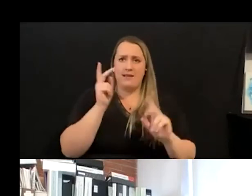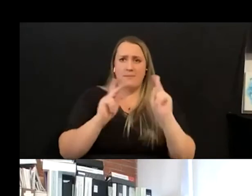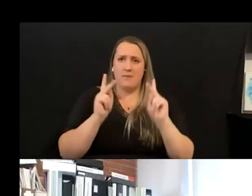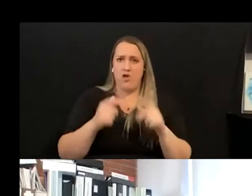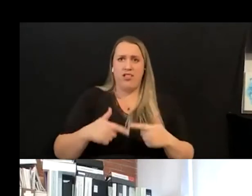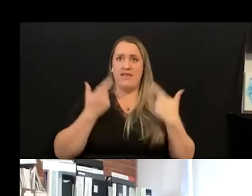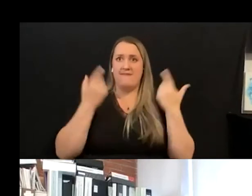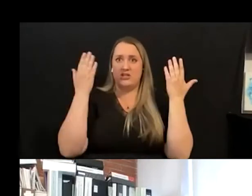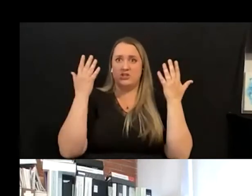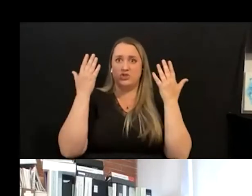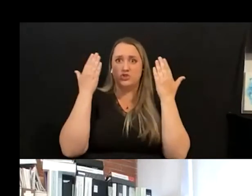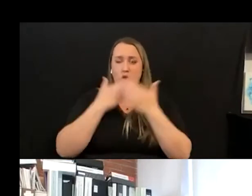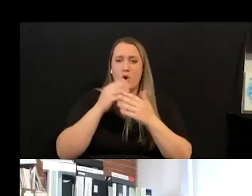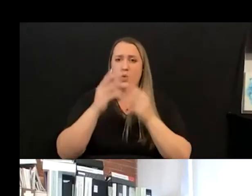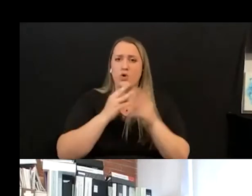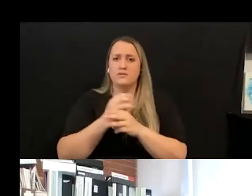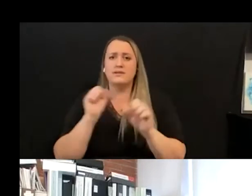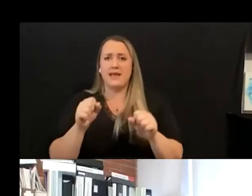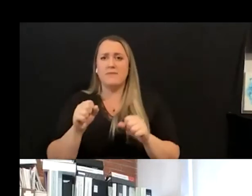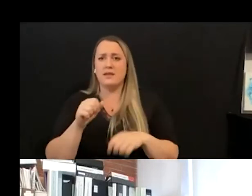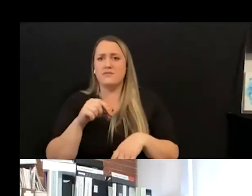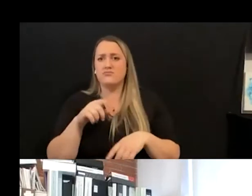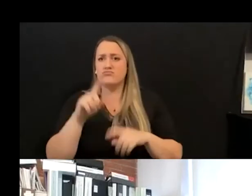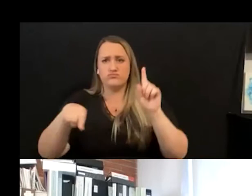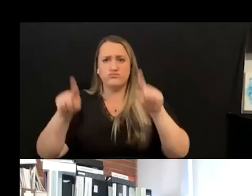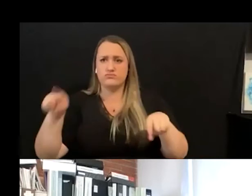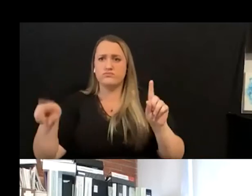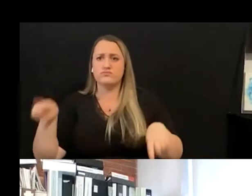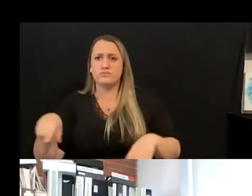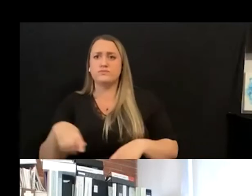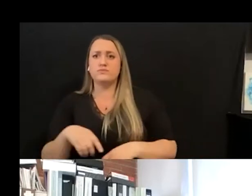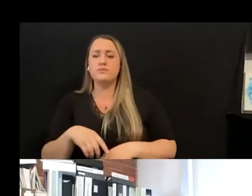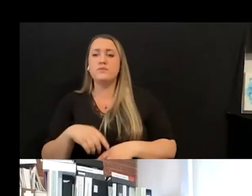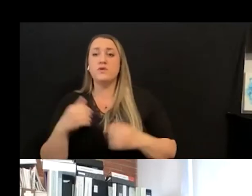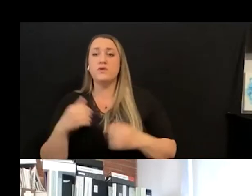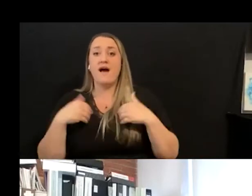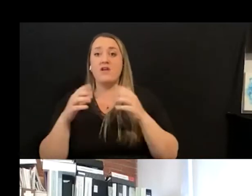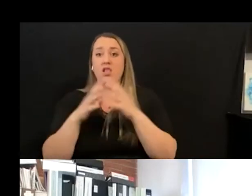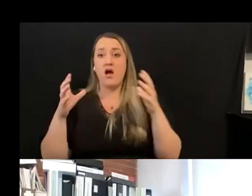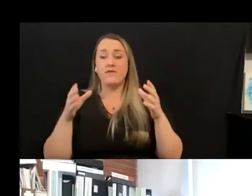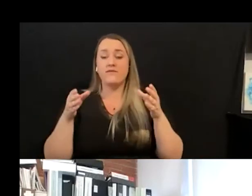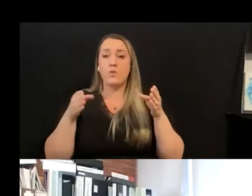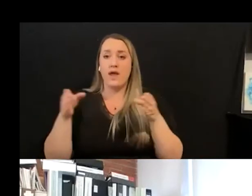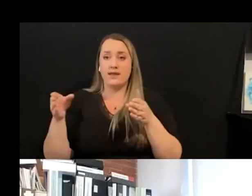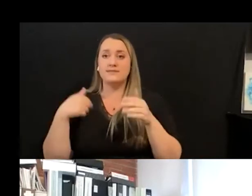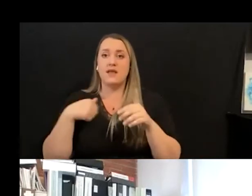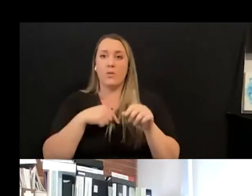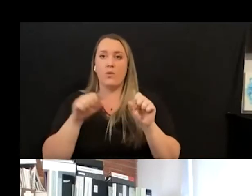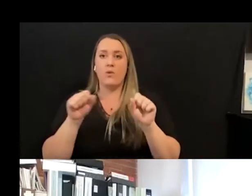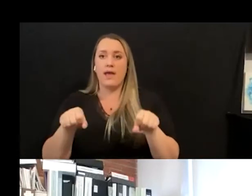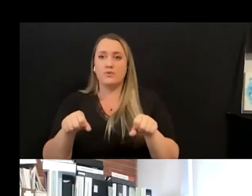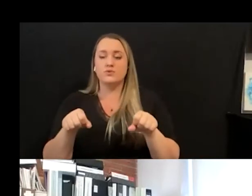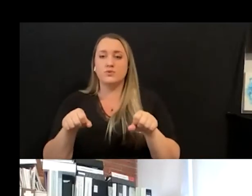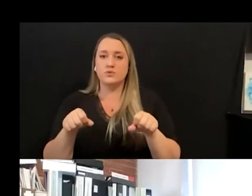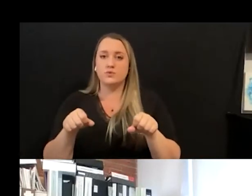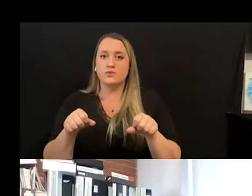world. It can be very, very varied. So there were lots of ways like that we were able to kind of,